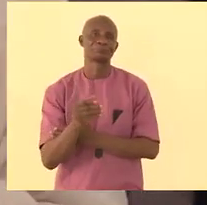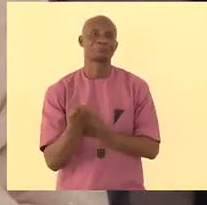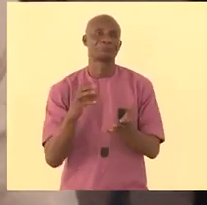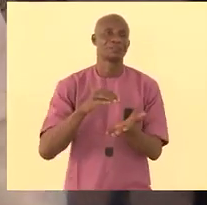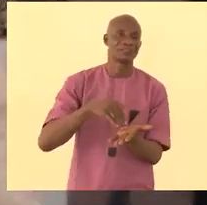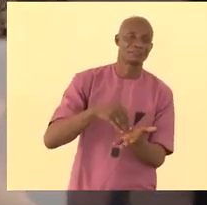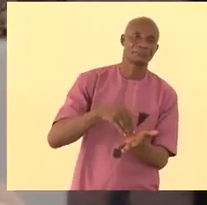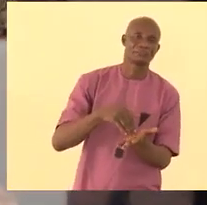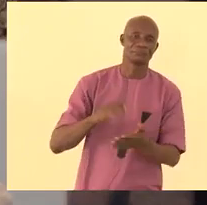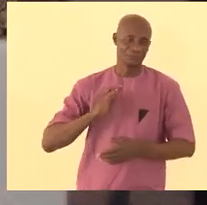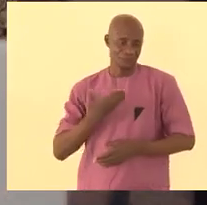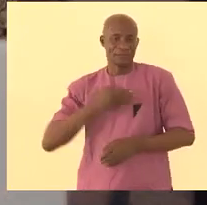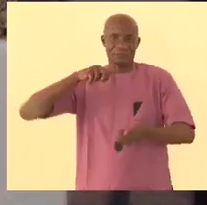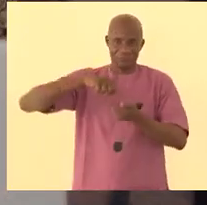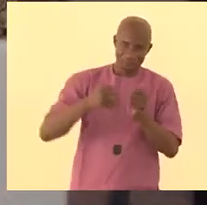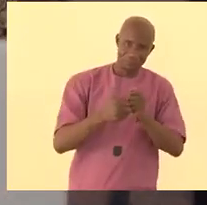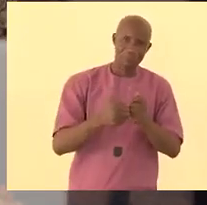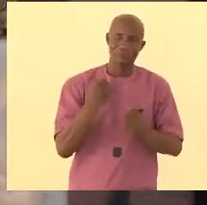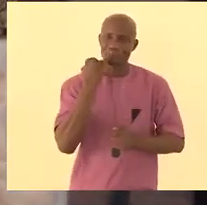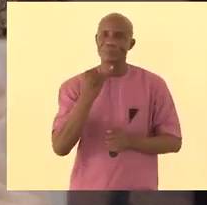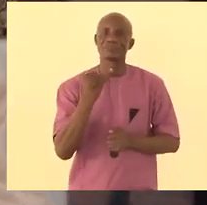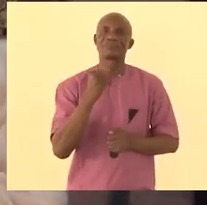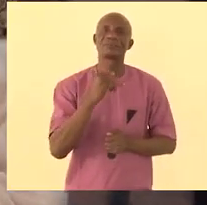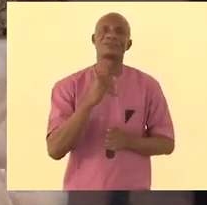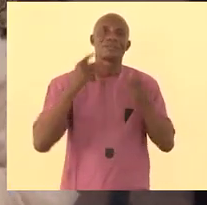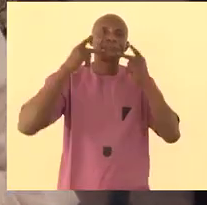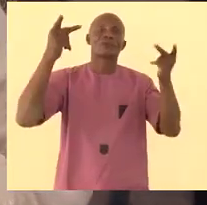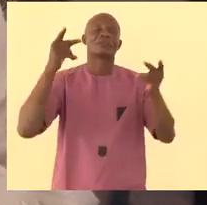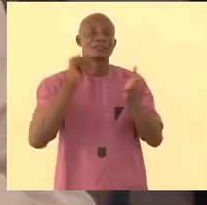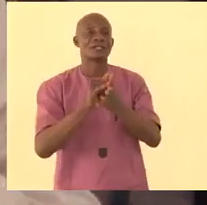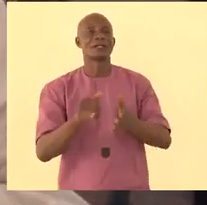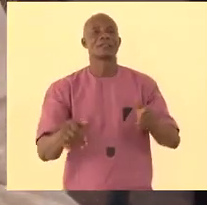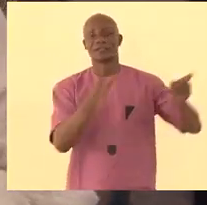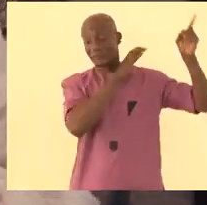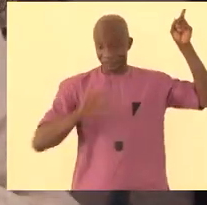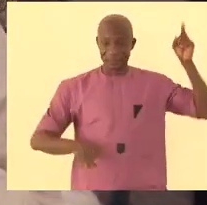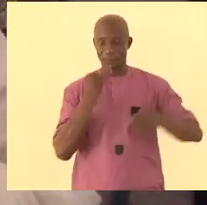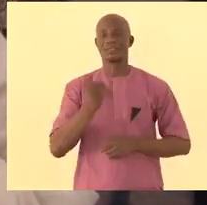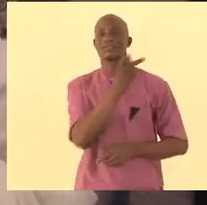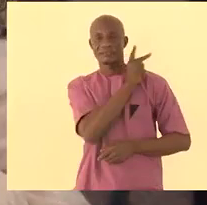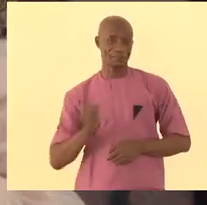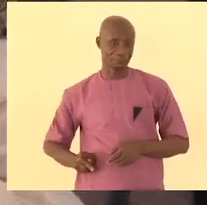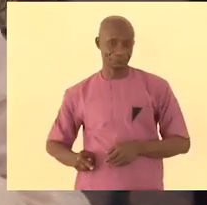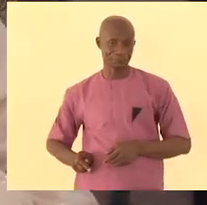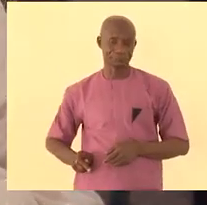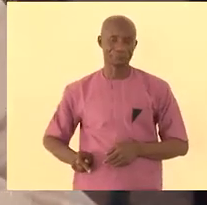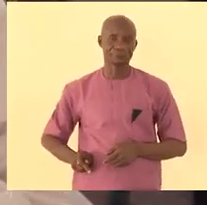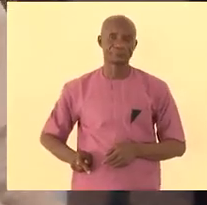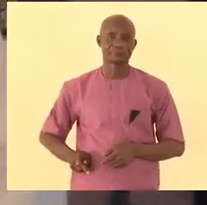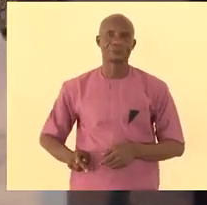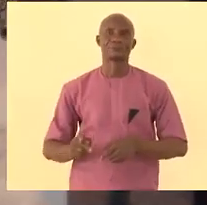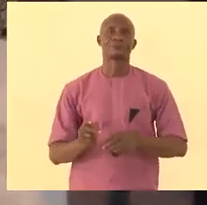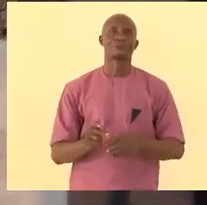Very often, our problem is not proclaiming that Christ is King. We are doing that now, isn't